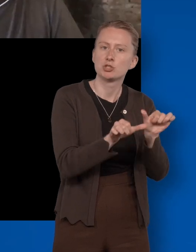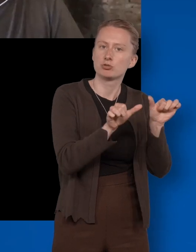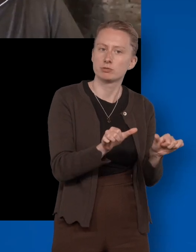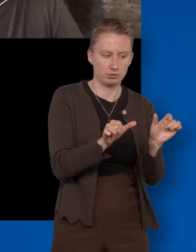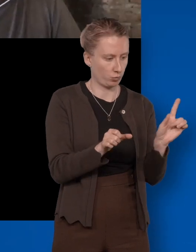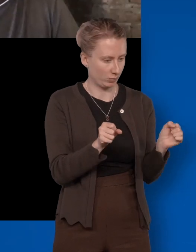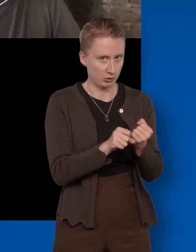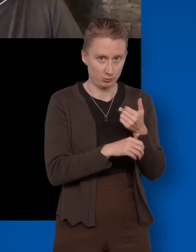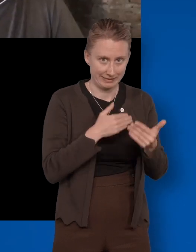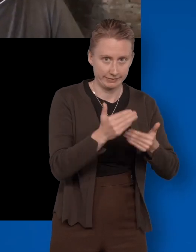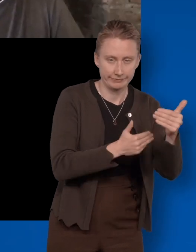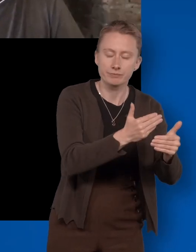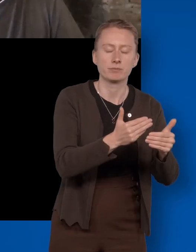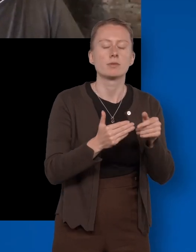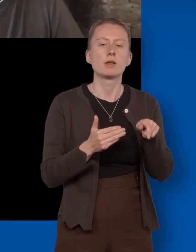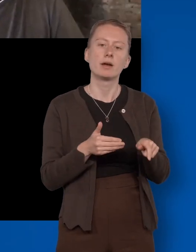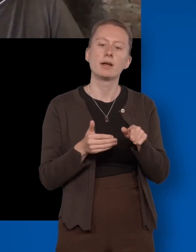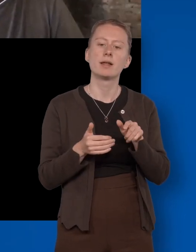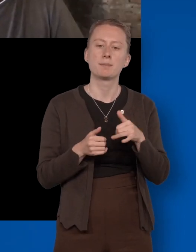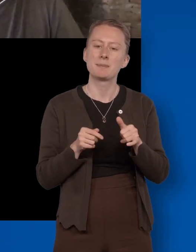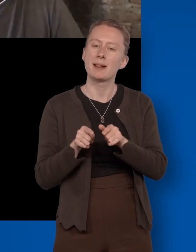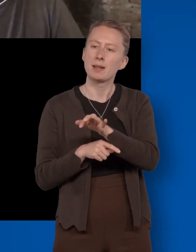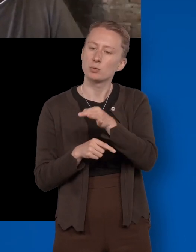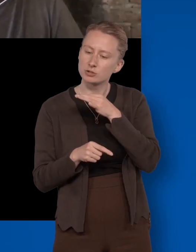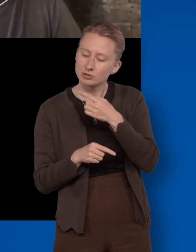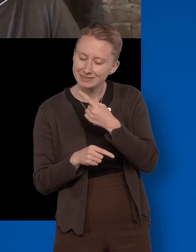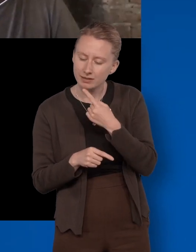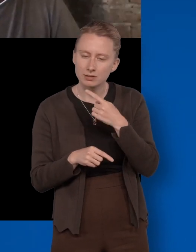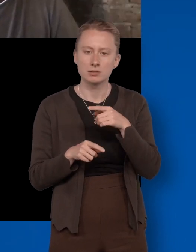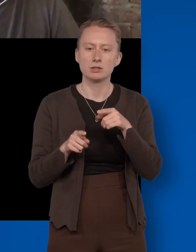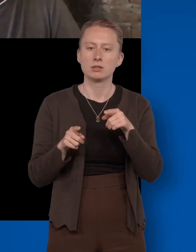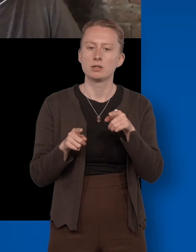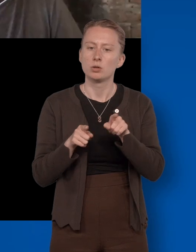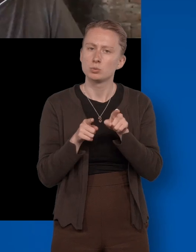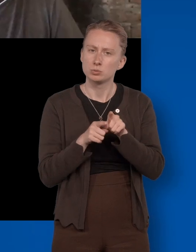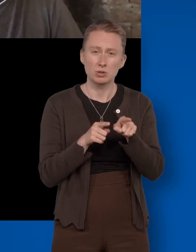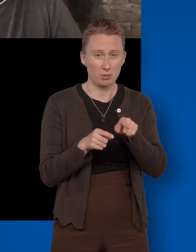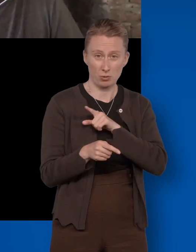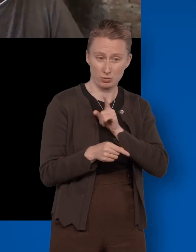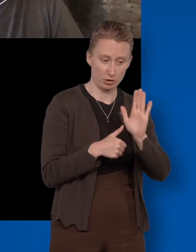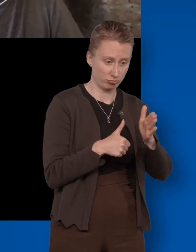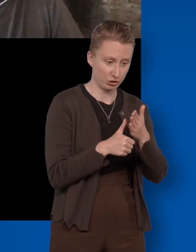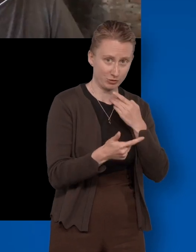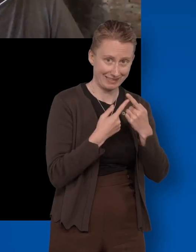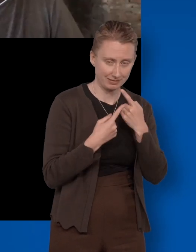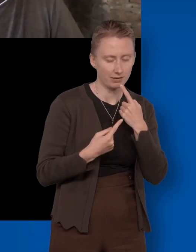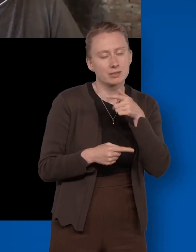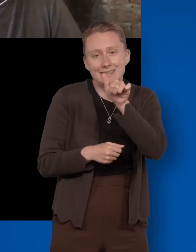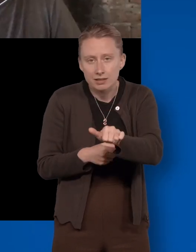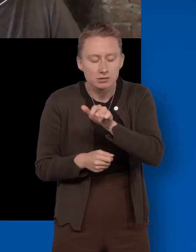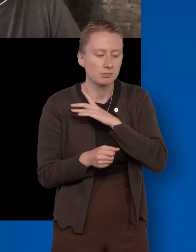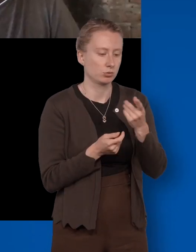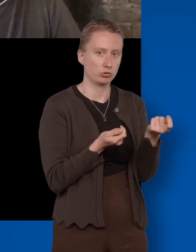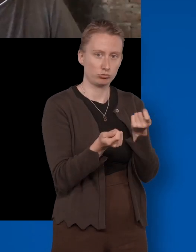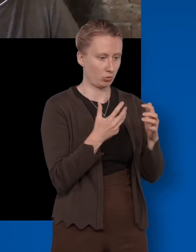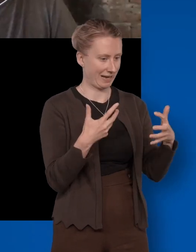actual thing we're doing. And then maybe as the question says, is it also the sort of original data? Yes, it also gives us control of how